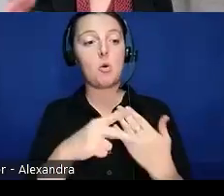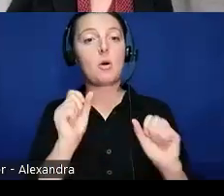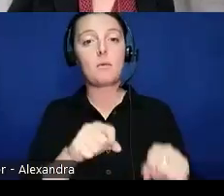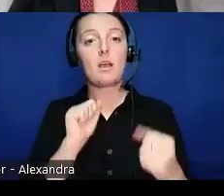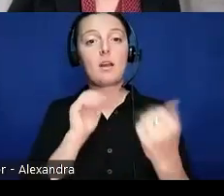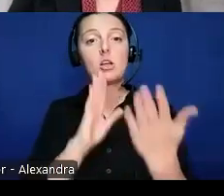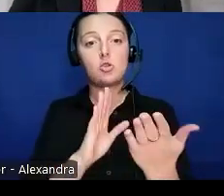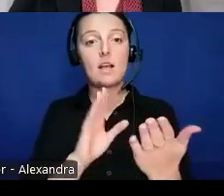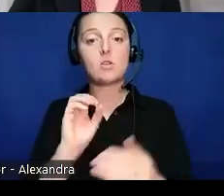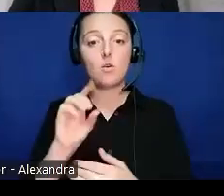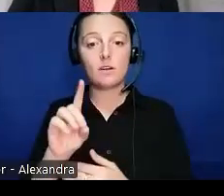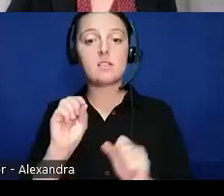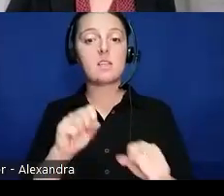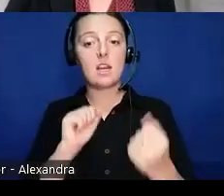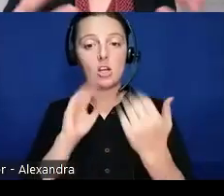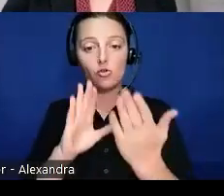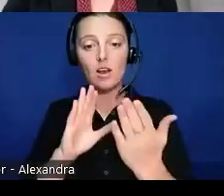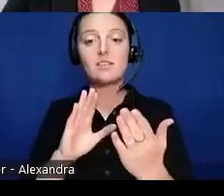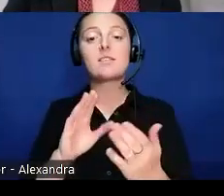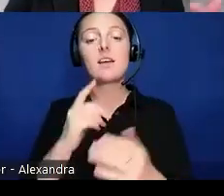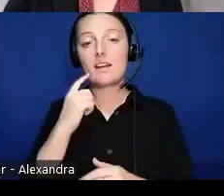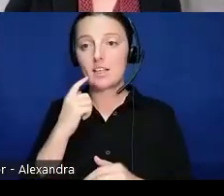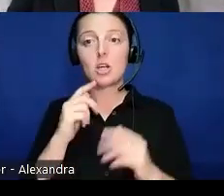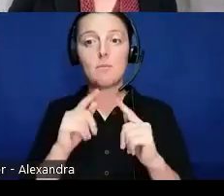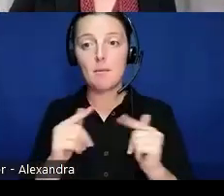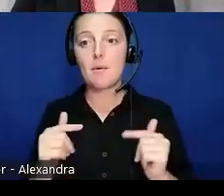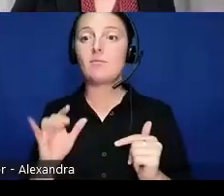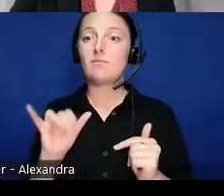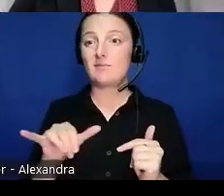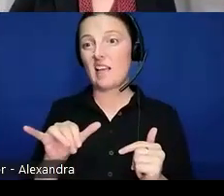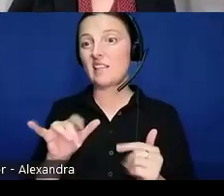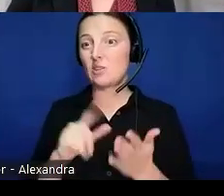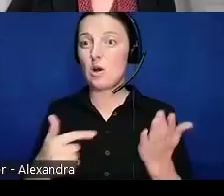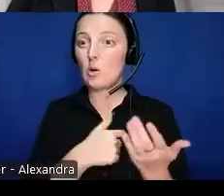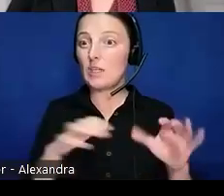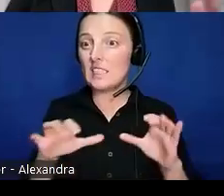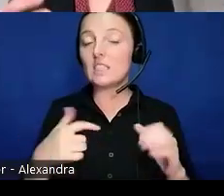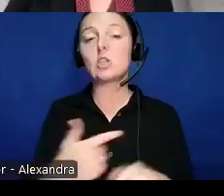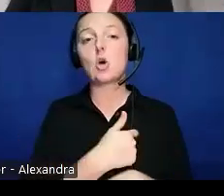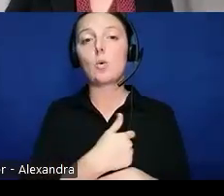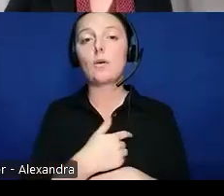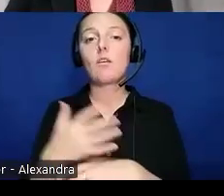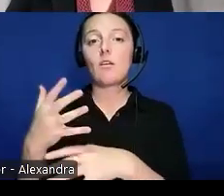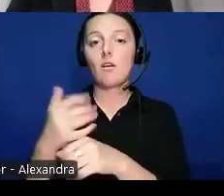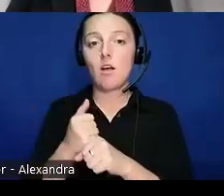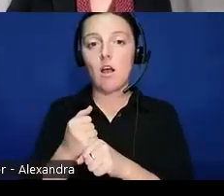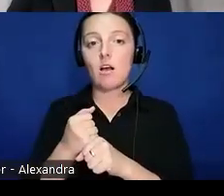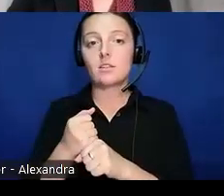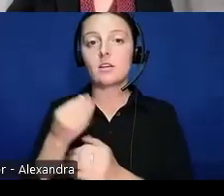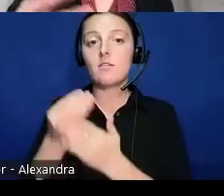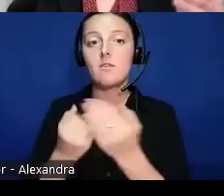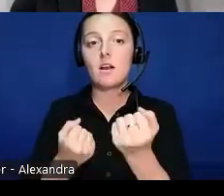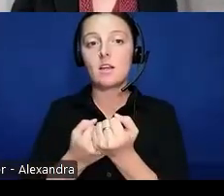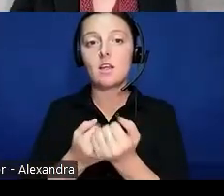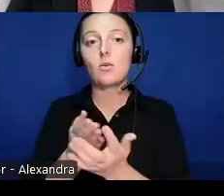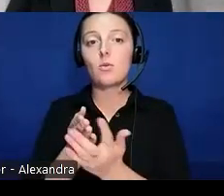homelessness, can address addiction. And that's what we did. So we were able to get funding through an opioid grant that year,